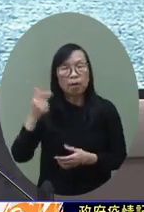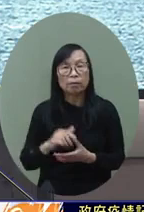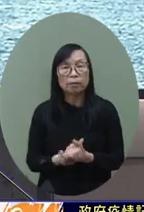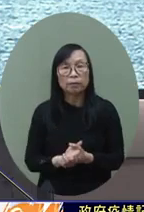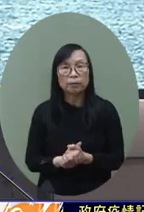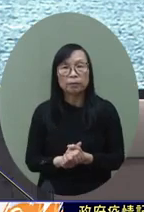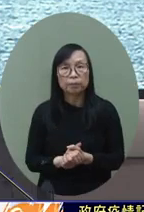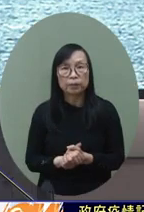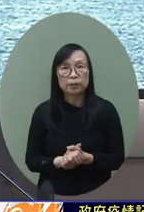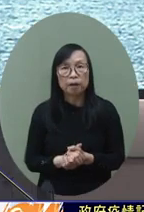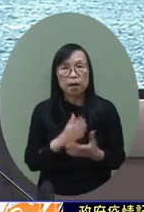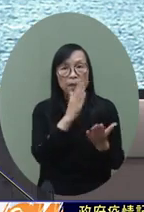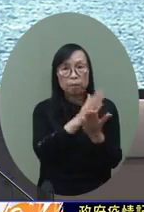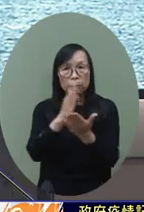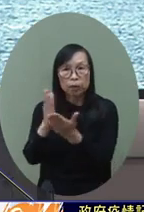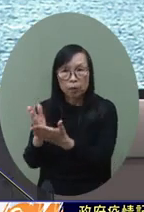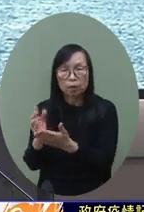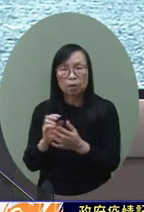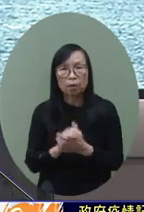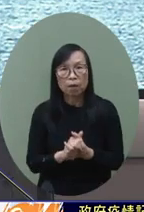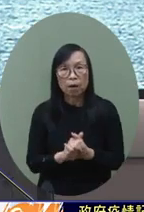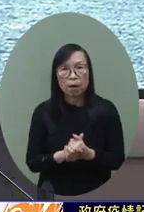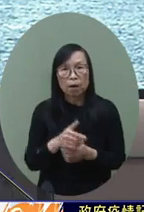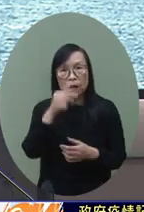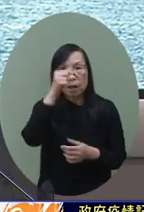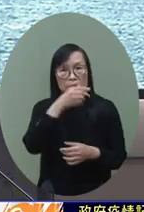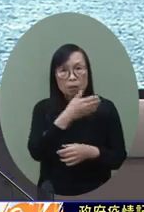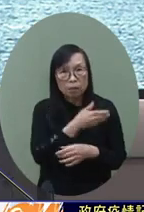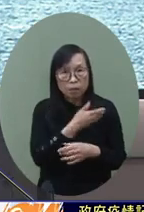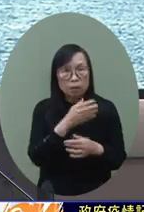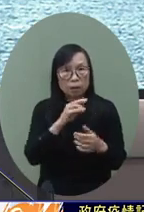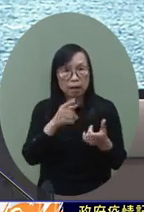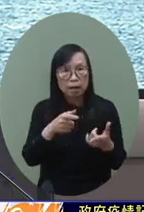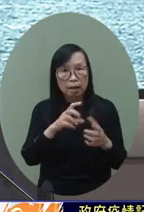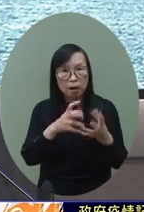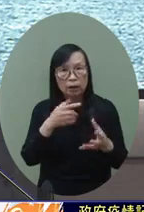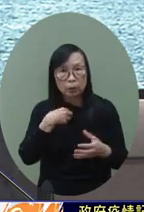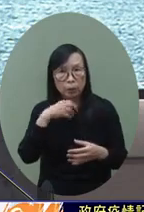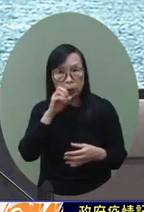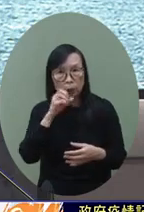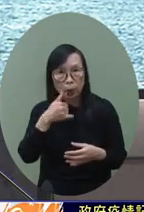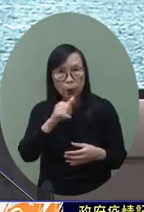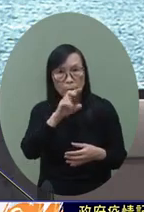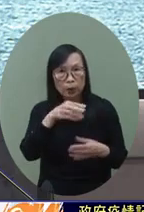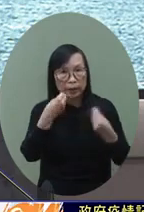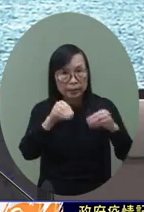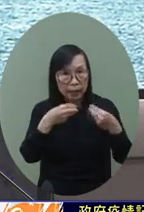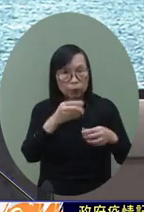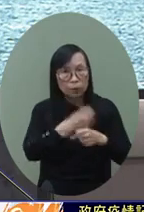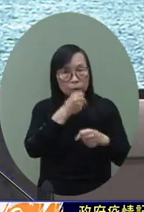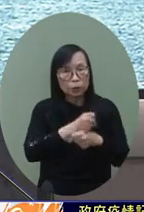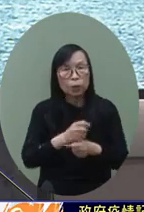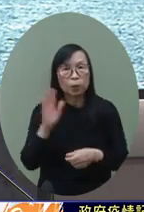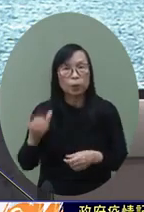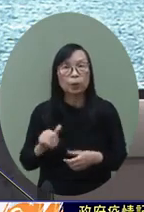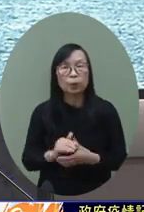healthcare sector about the necessity of this vaccine.And the precaution and the knowledge which is up to date.